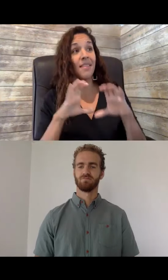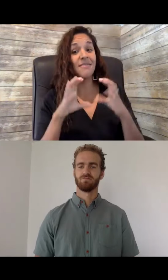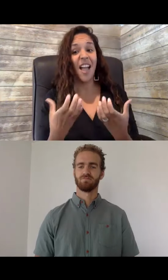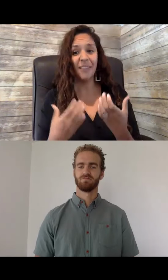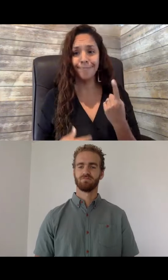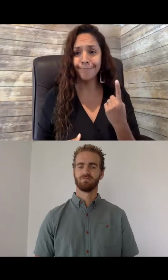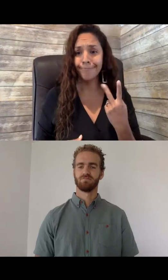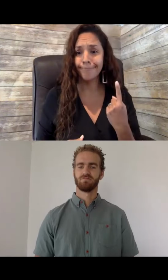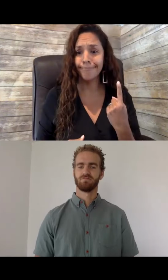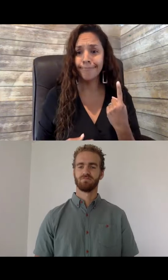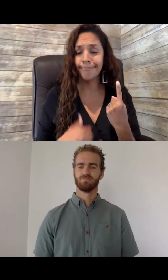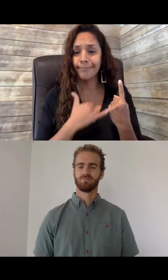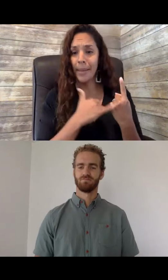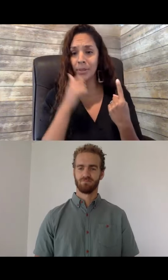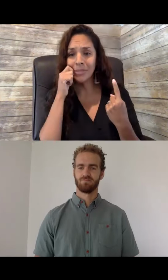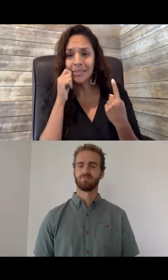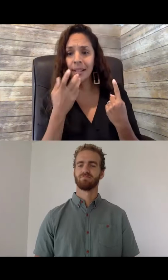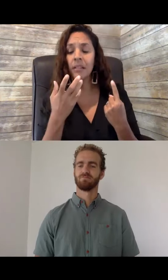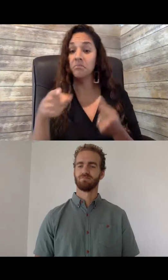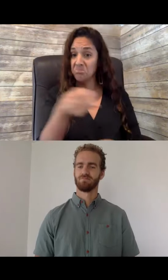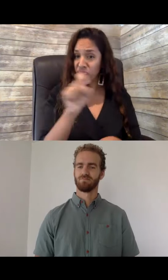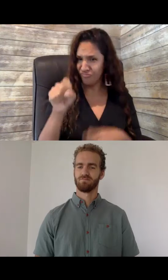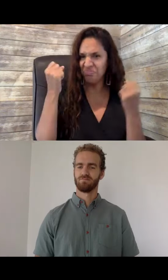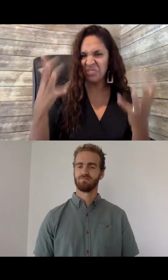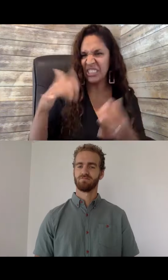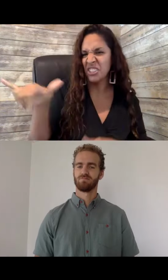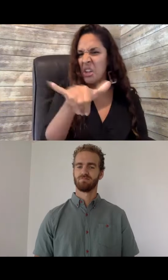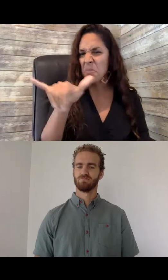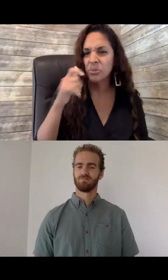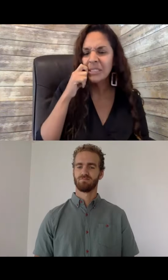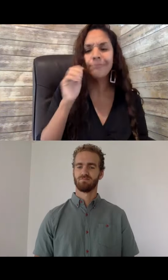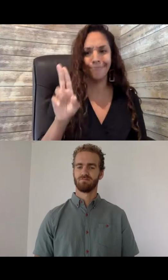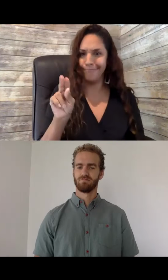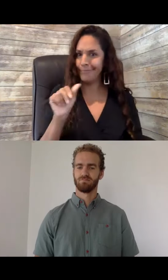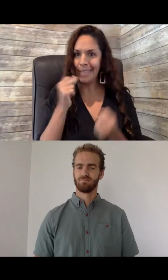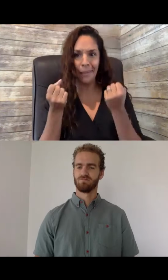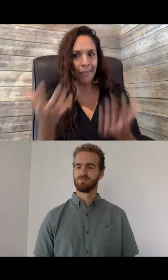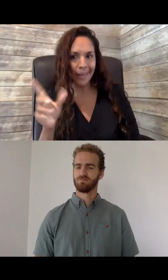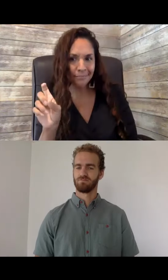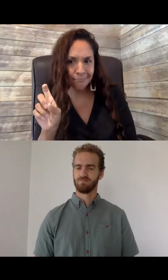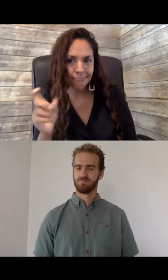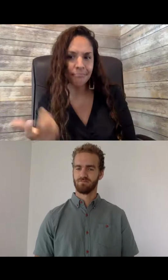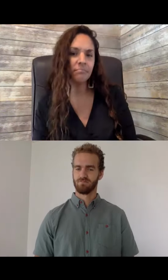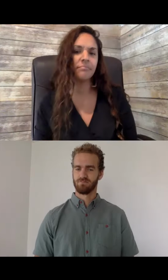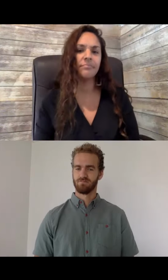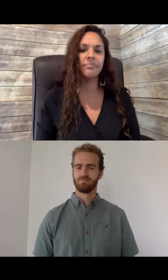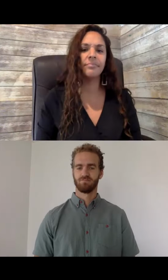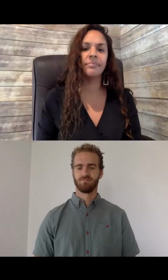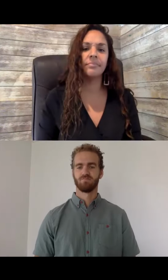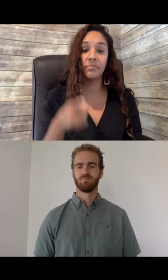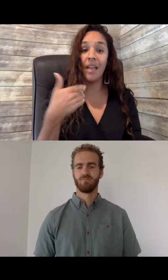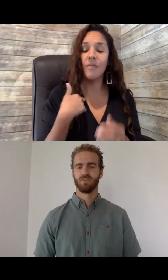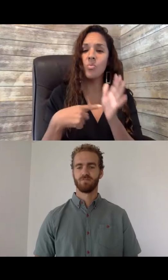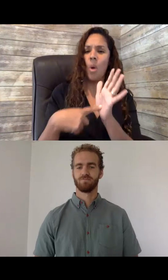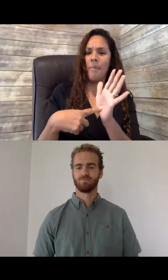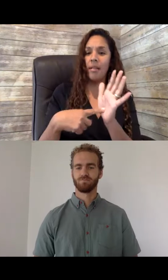teacher in one of your classes? There's usually only one or two that were the same race as me. Or were there many in your classes that were